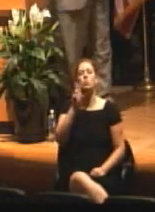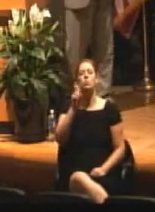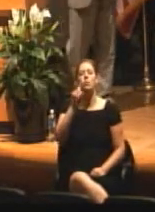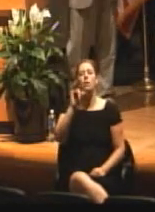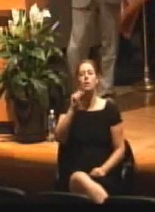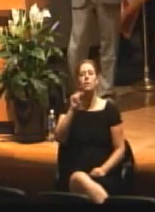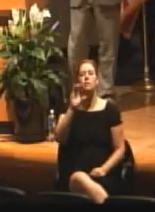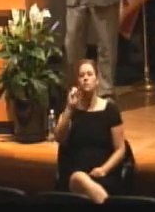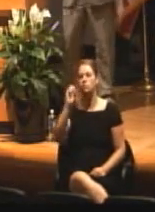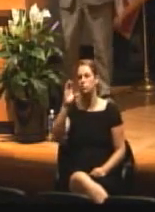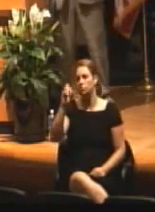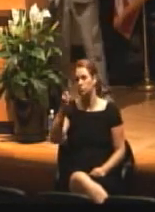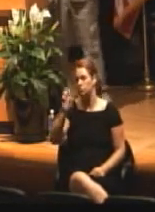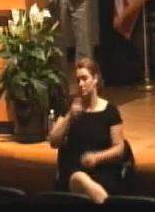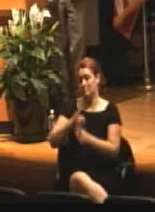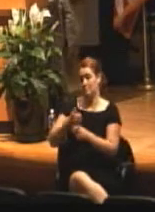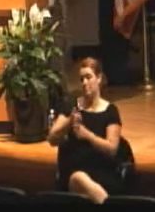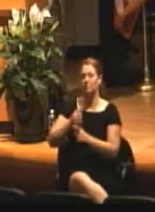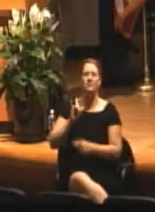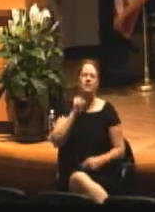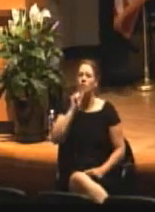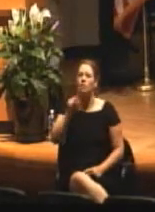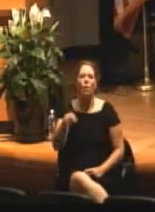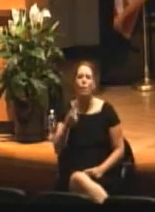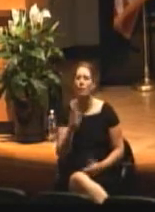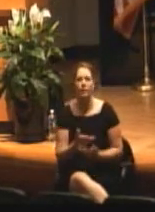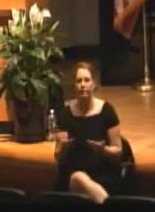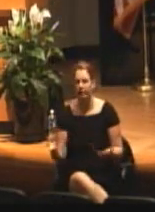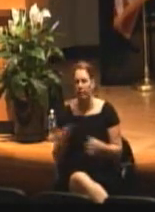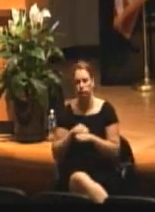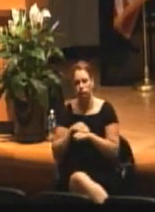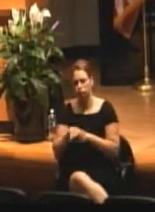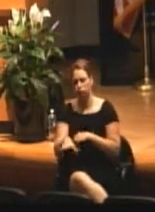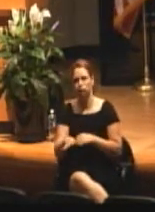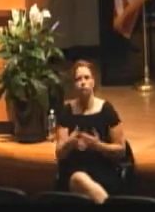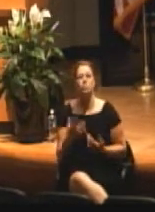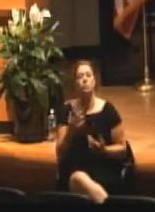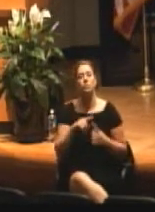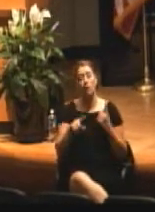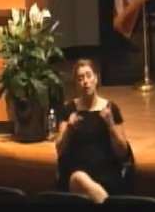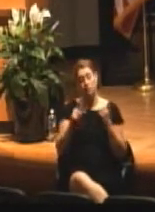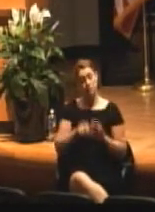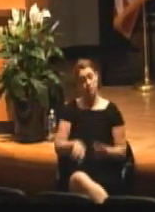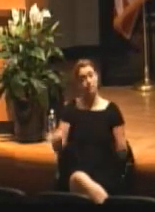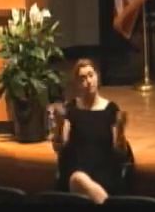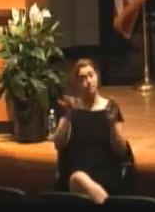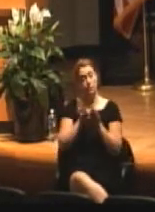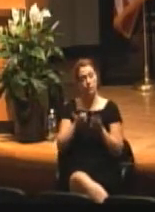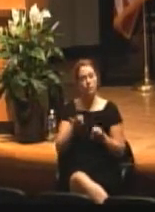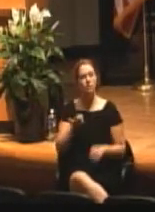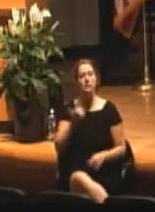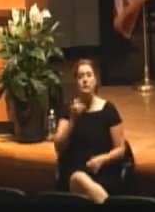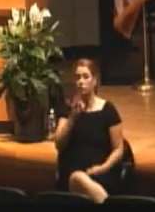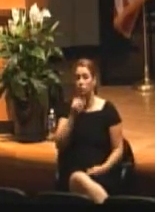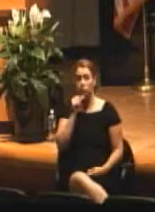aren't the only factor in getting that loan approved, but it's a big piece of it anymore. If you don't have a minimum credit